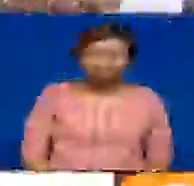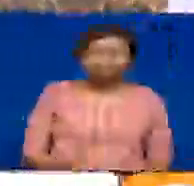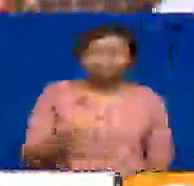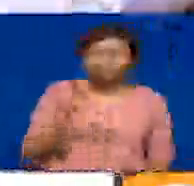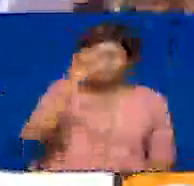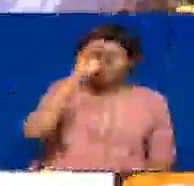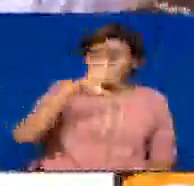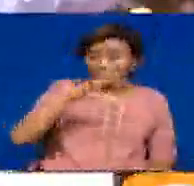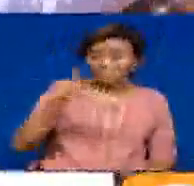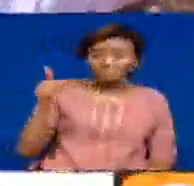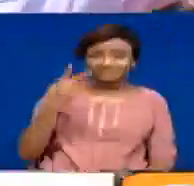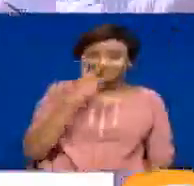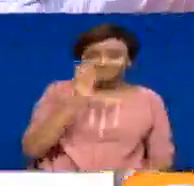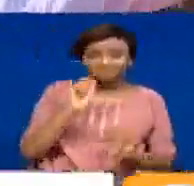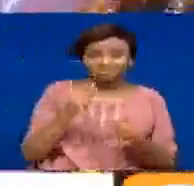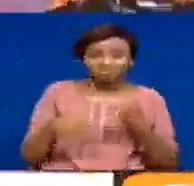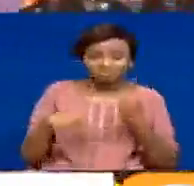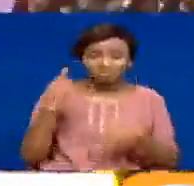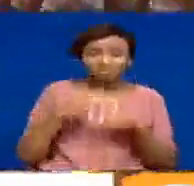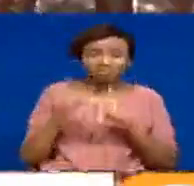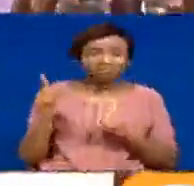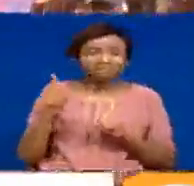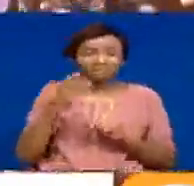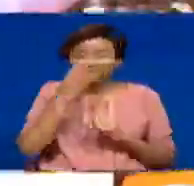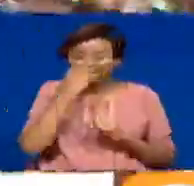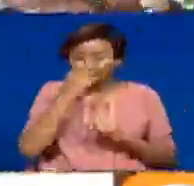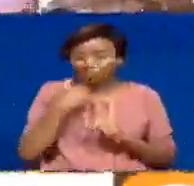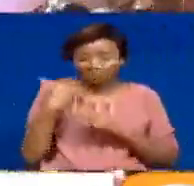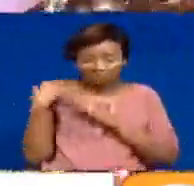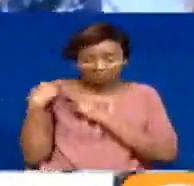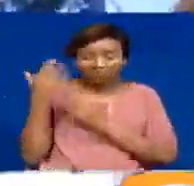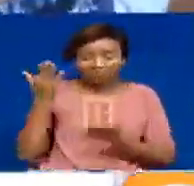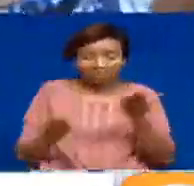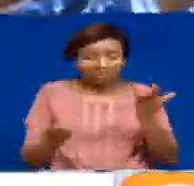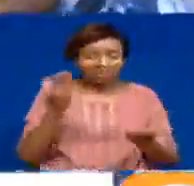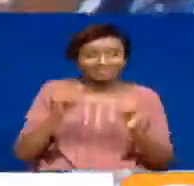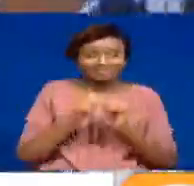he seeks to win, DP Ruto has a careful balancing act to perform in Kiambu.